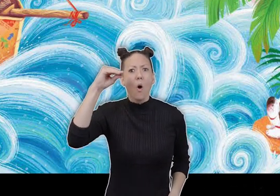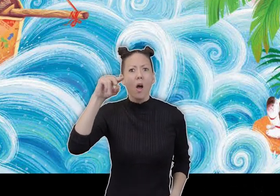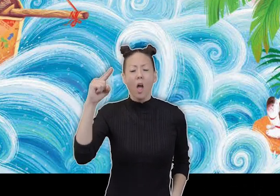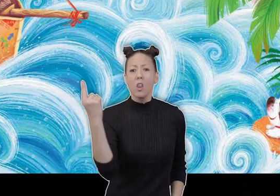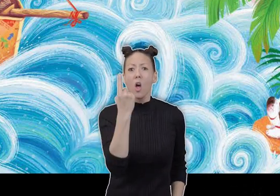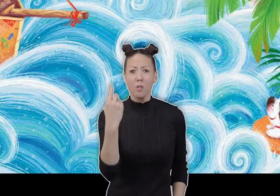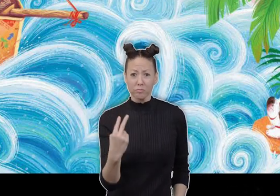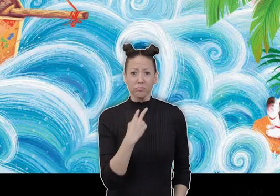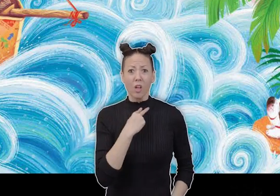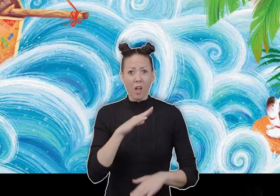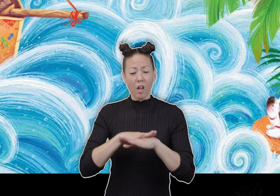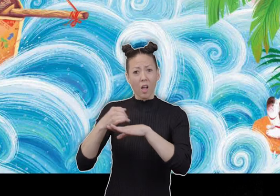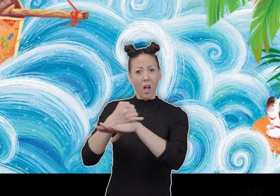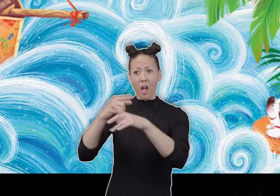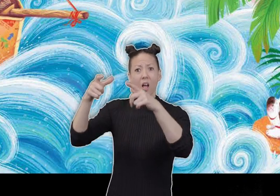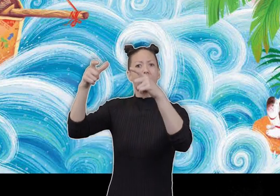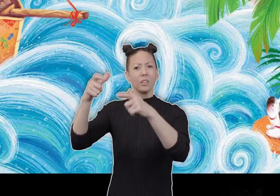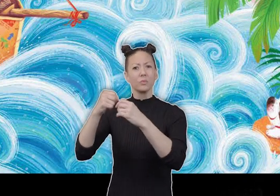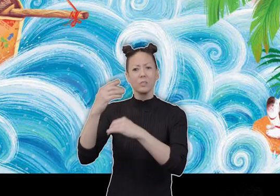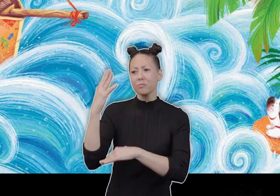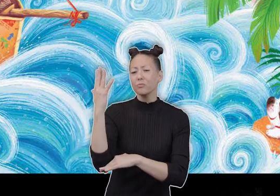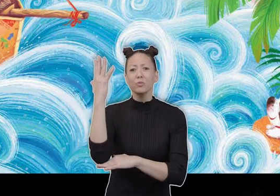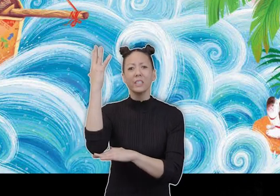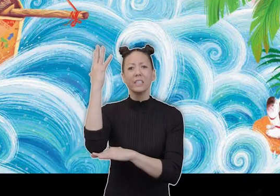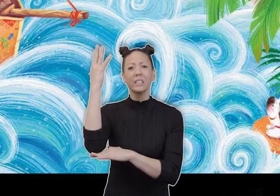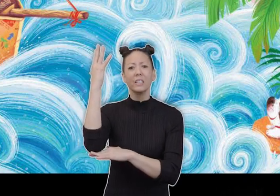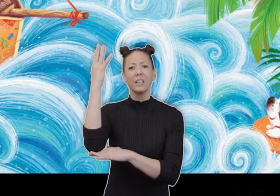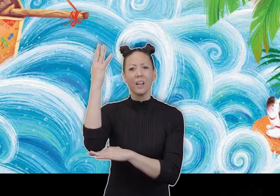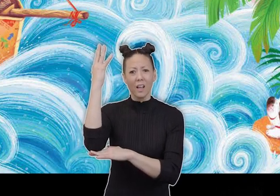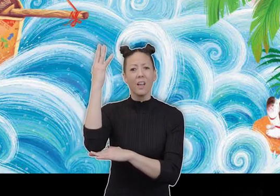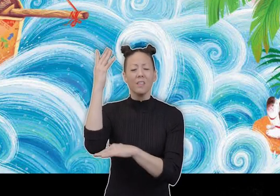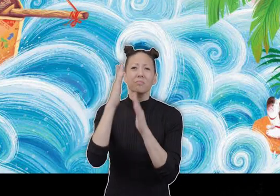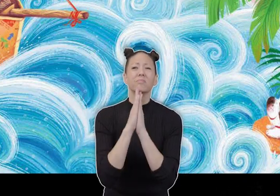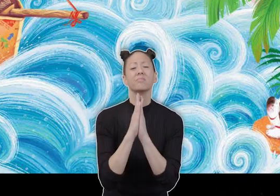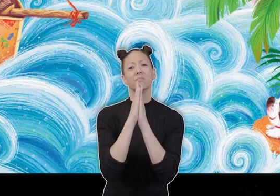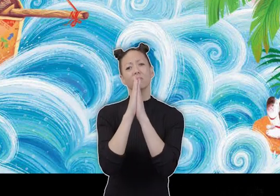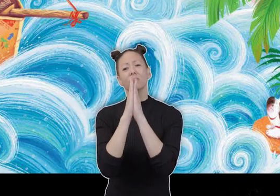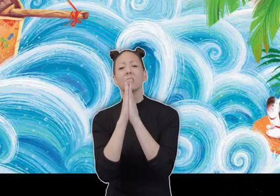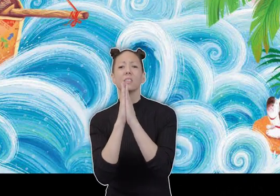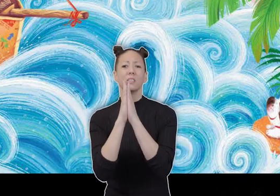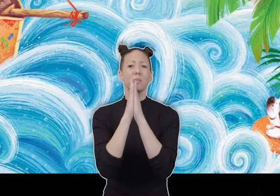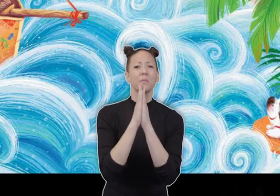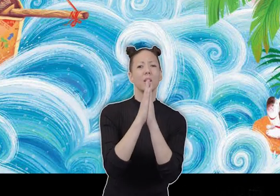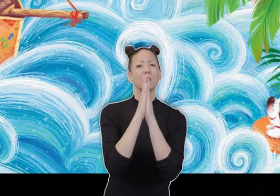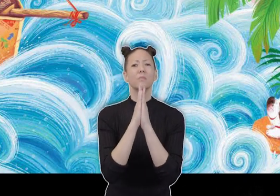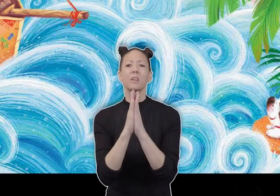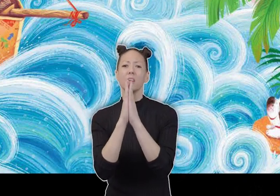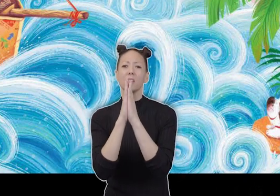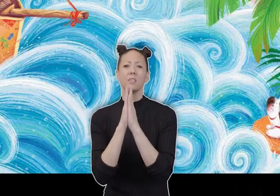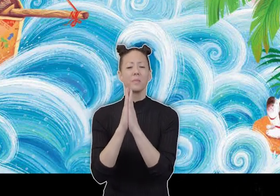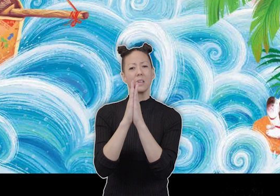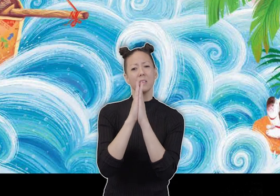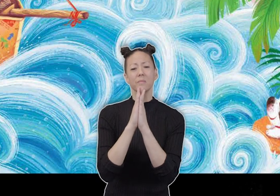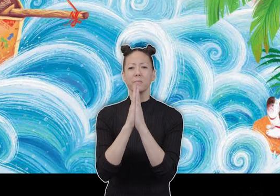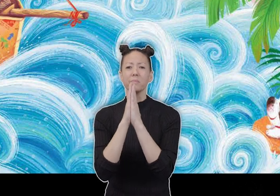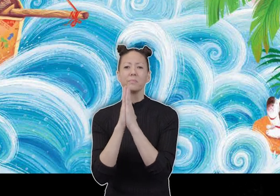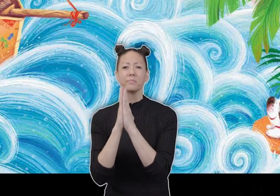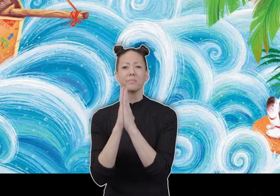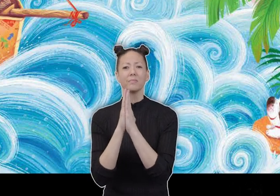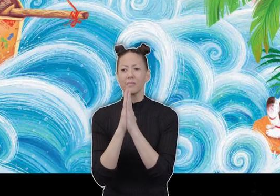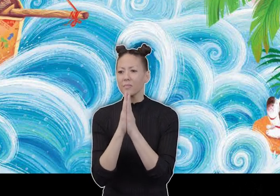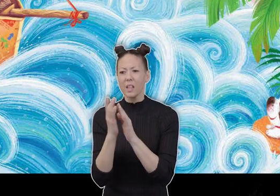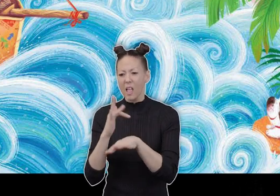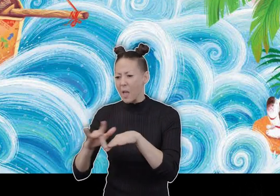another boy sitting stranded on a small island under a palm tree, with his hands folded together in prayer as he looks